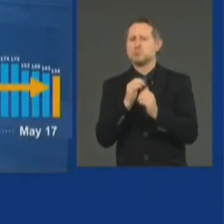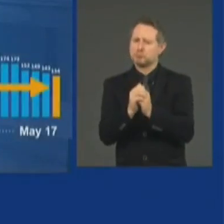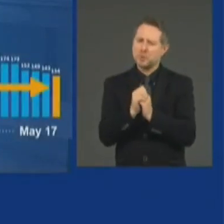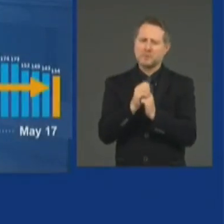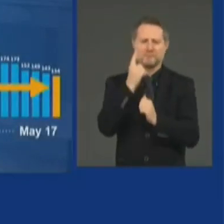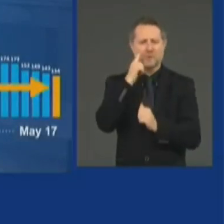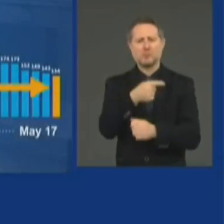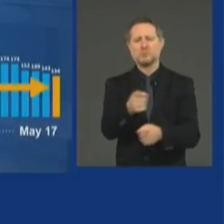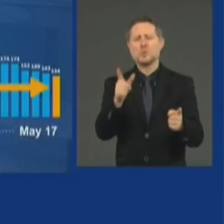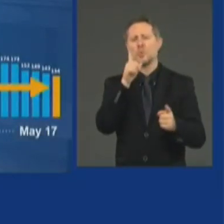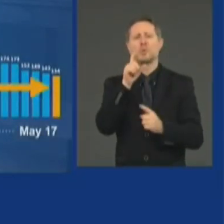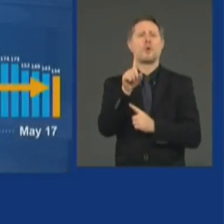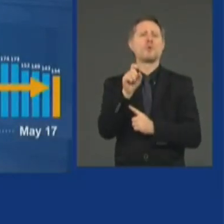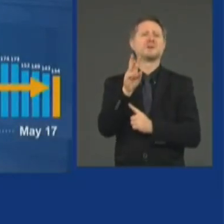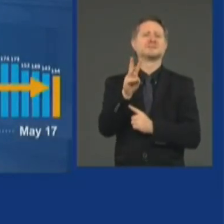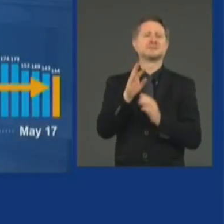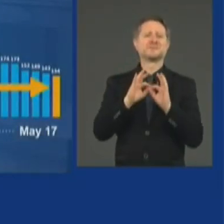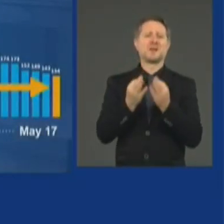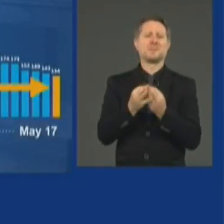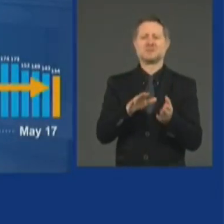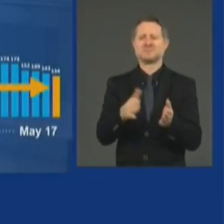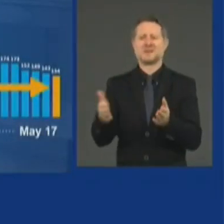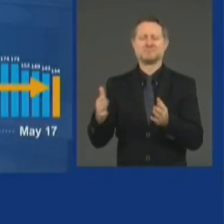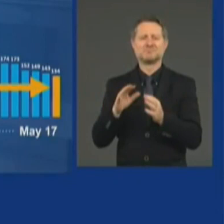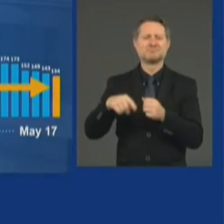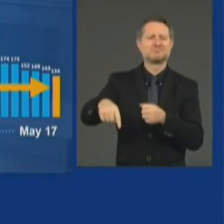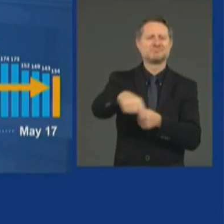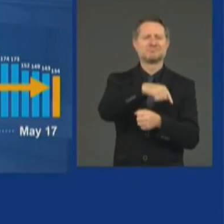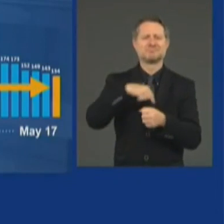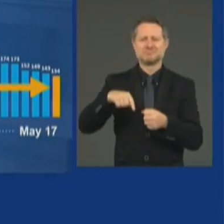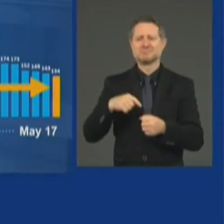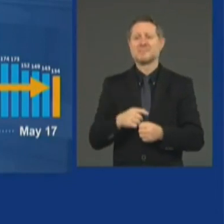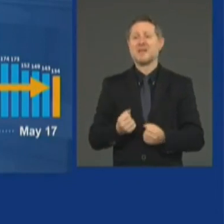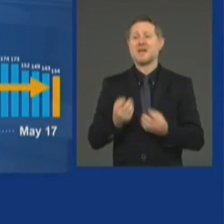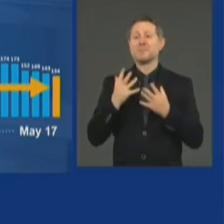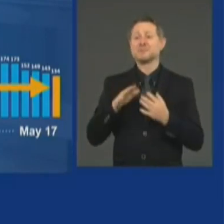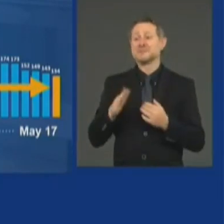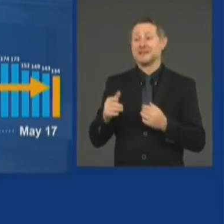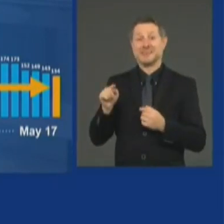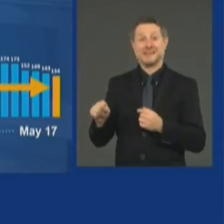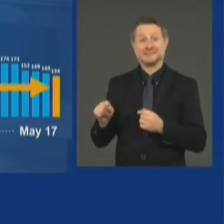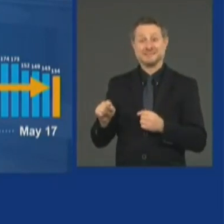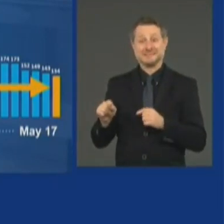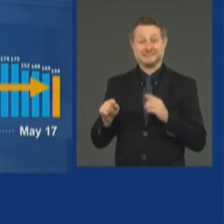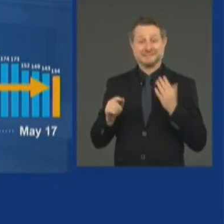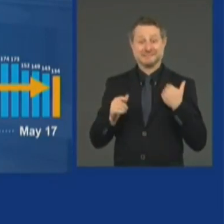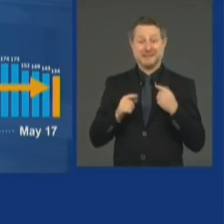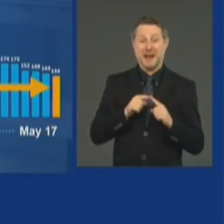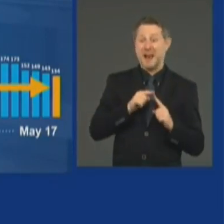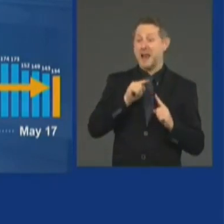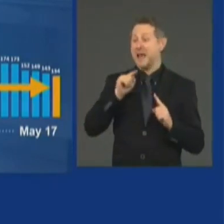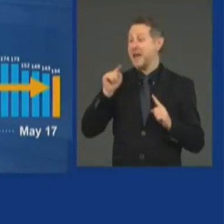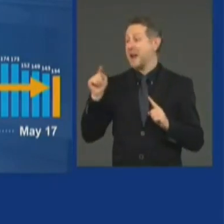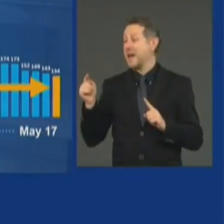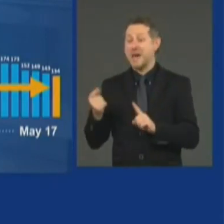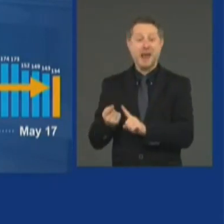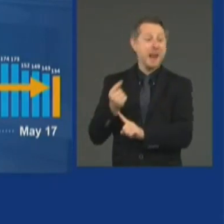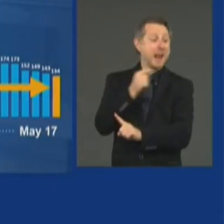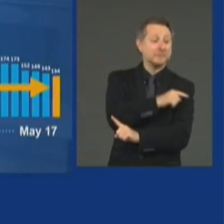today. And if you look at where we are, we have done a phenomenal job